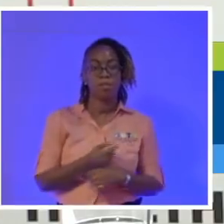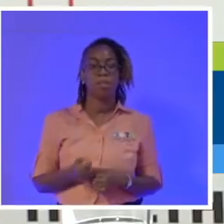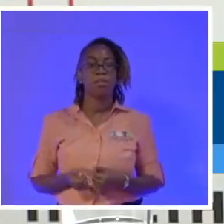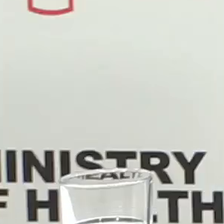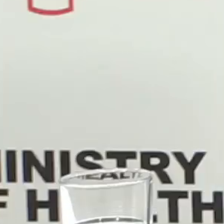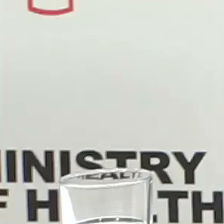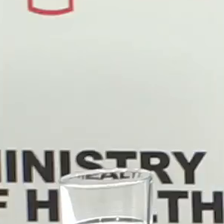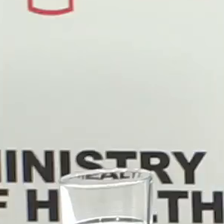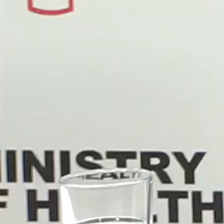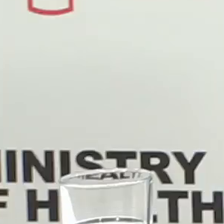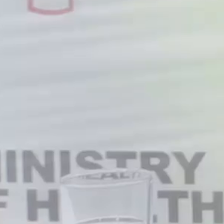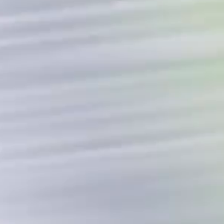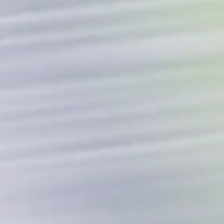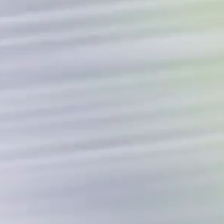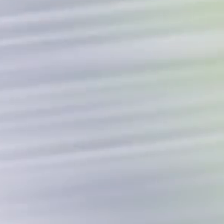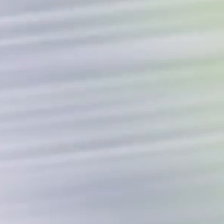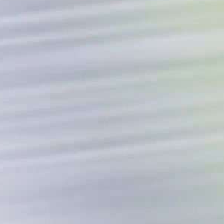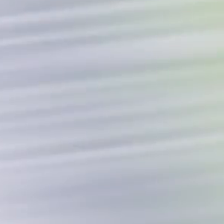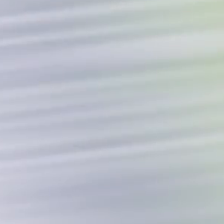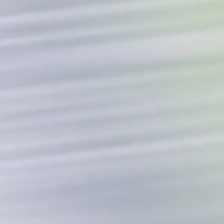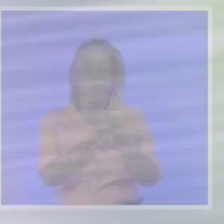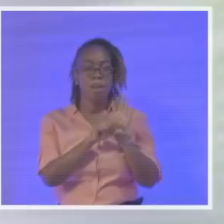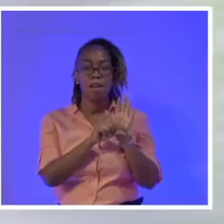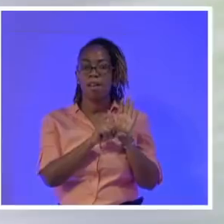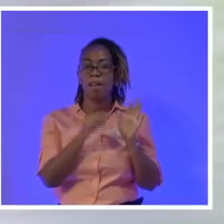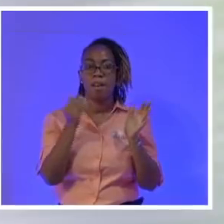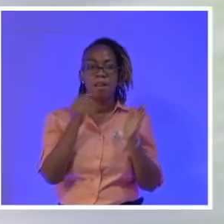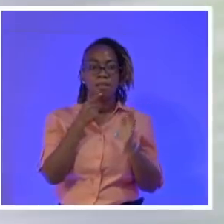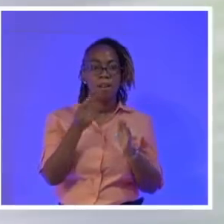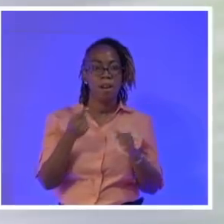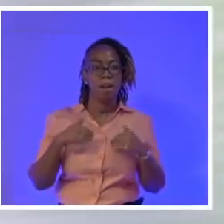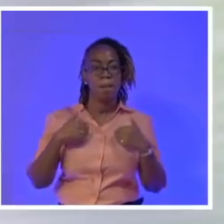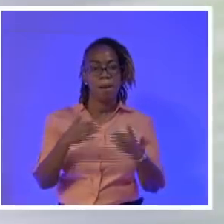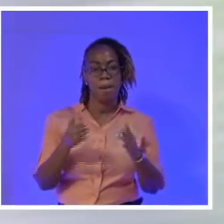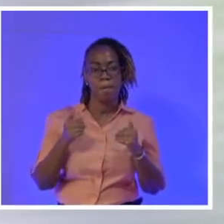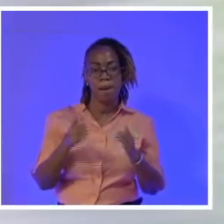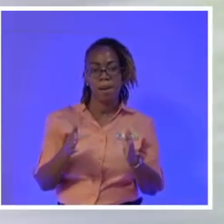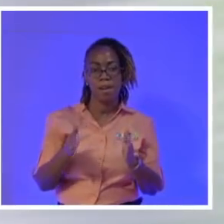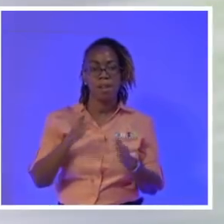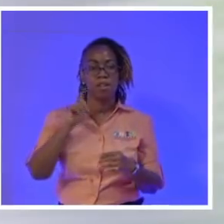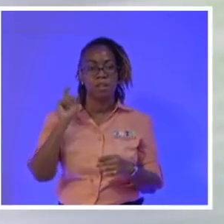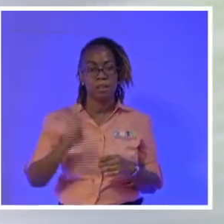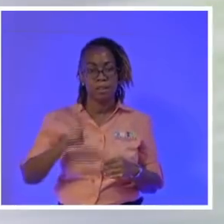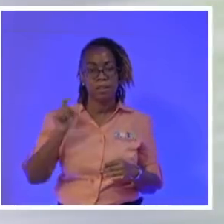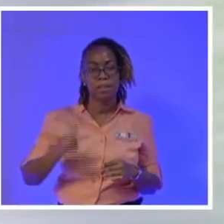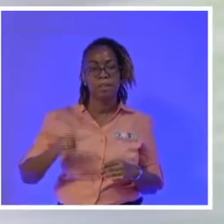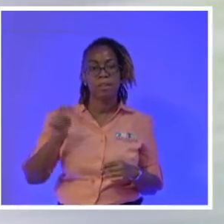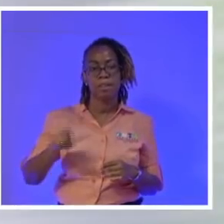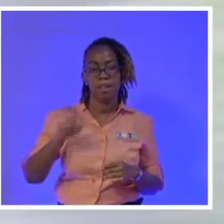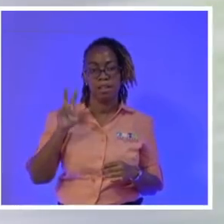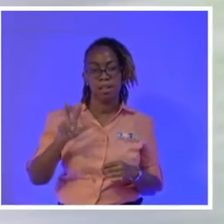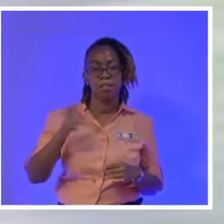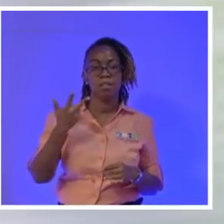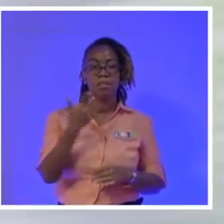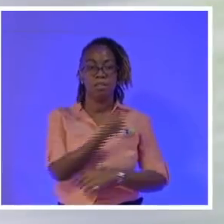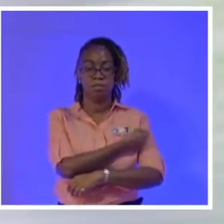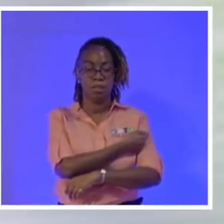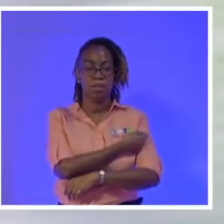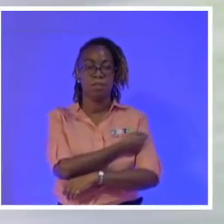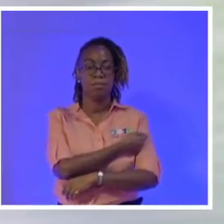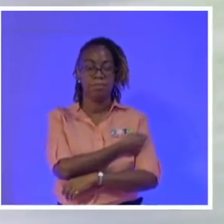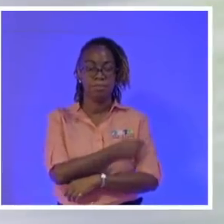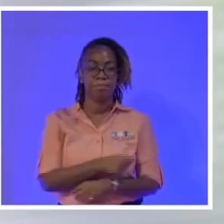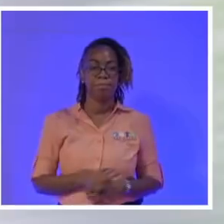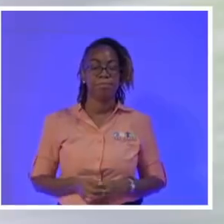the booster program, please? I want to reiterate to the public the need to be boosted. And the need to be